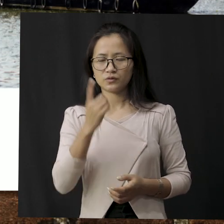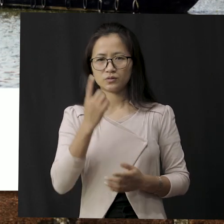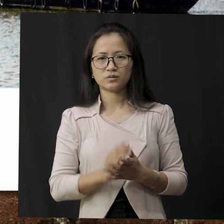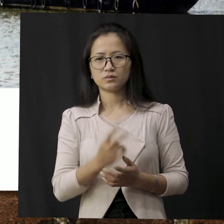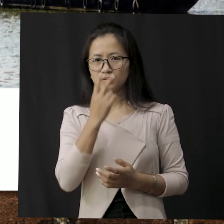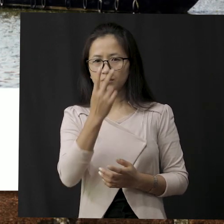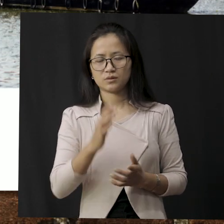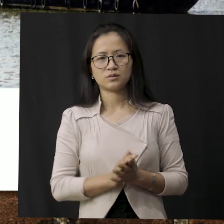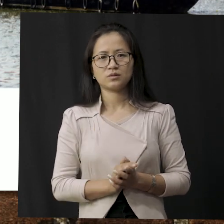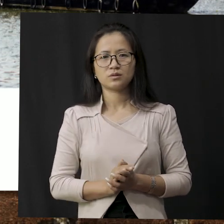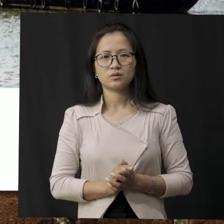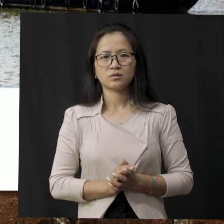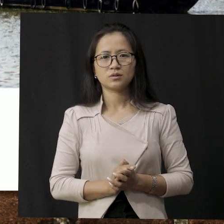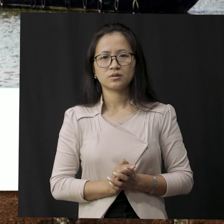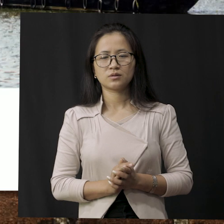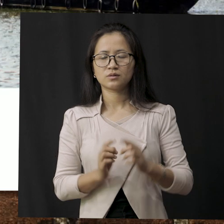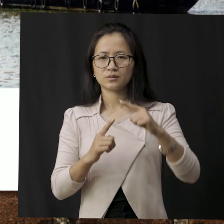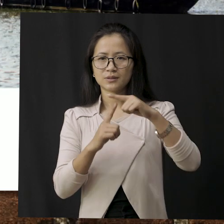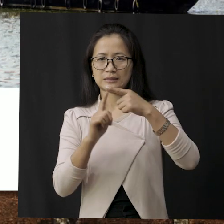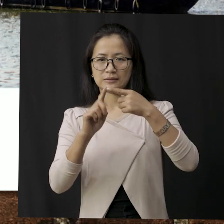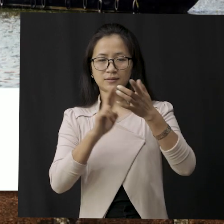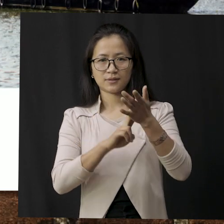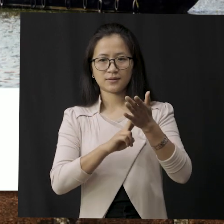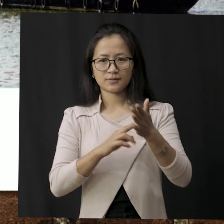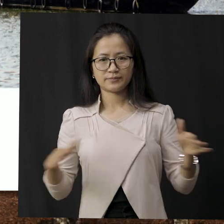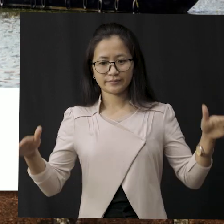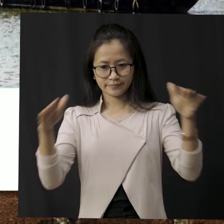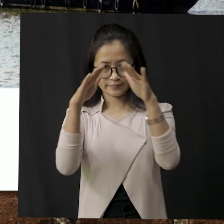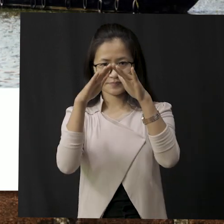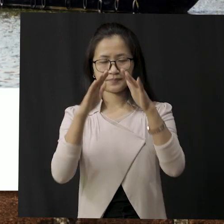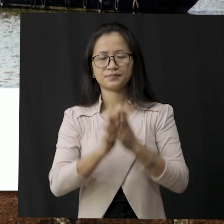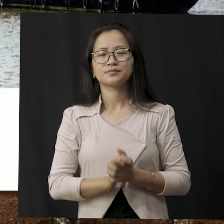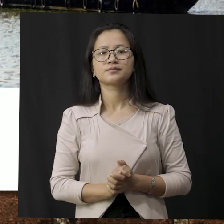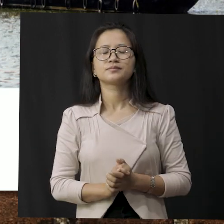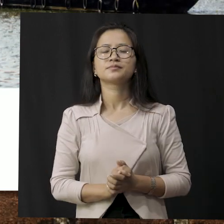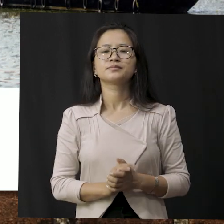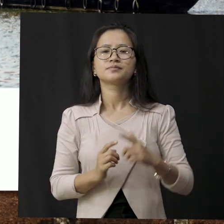it is called a tent house. Okay, TENT,